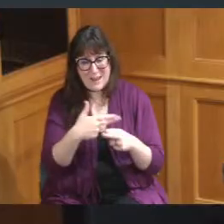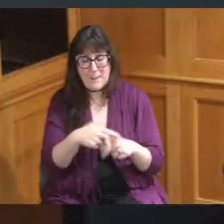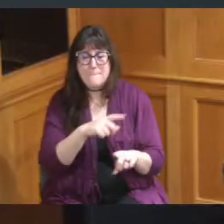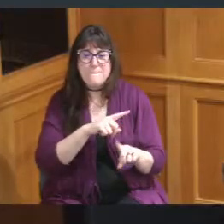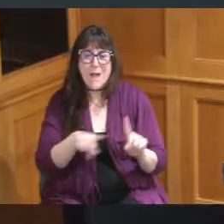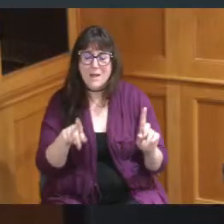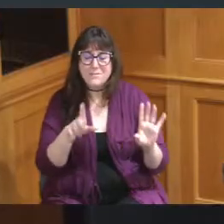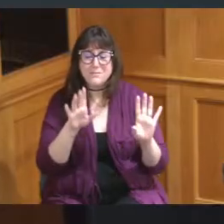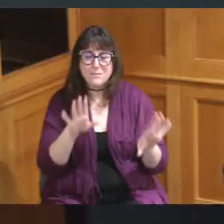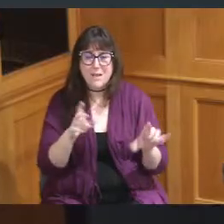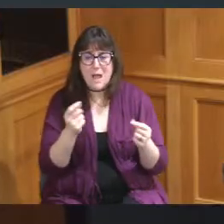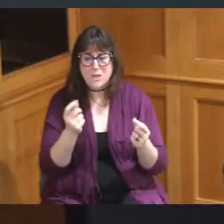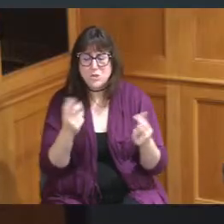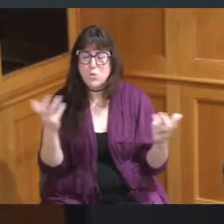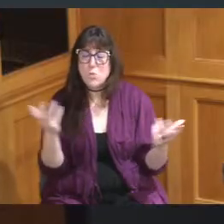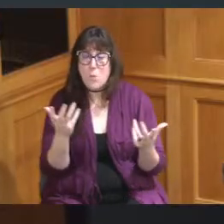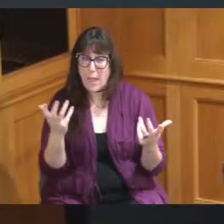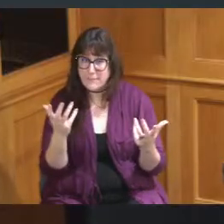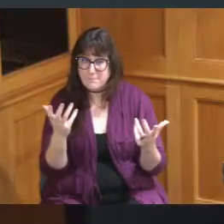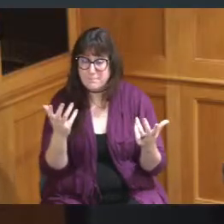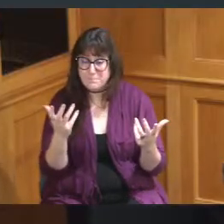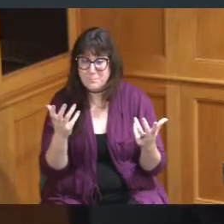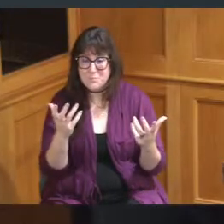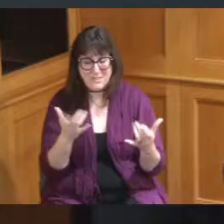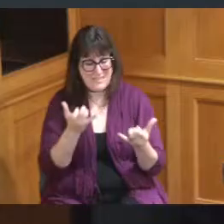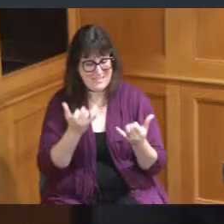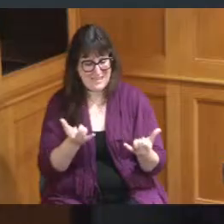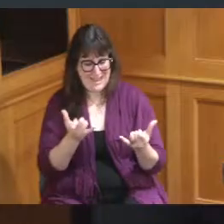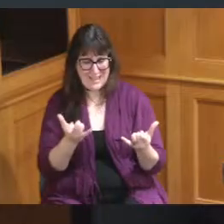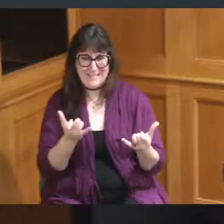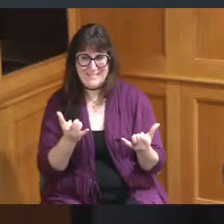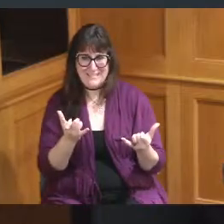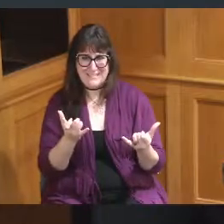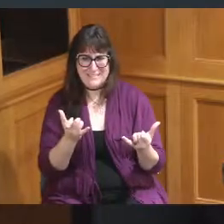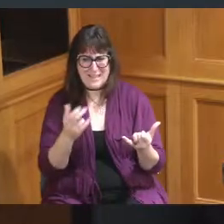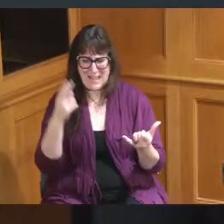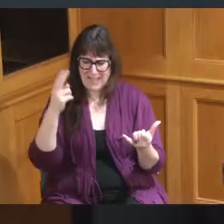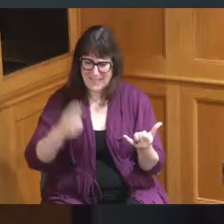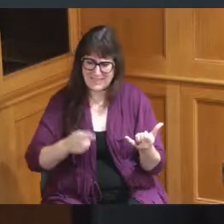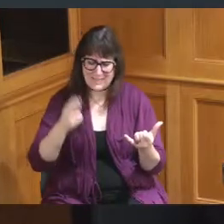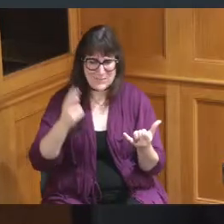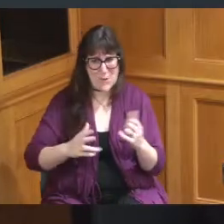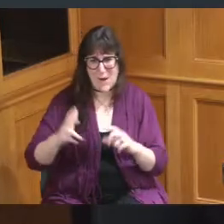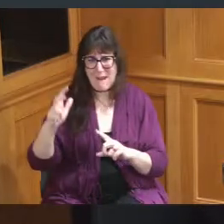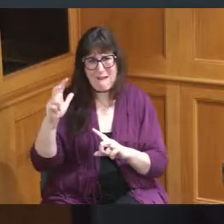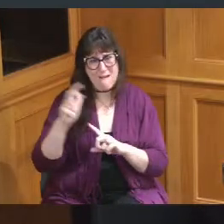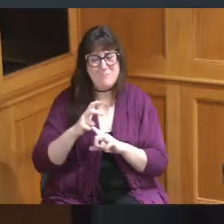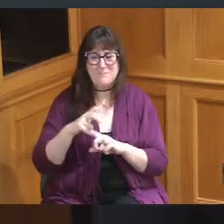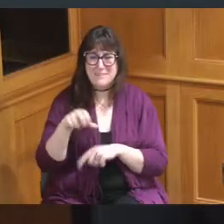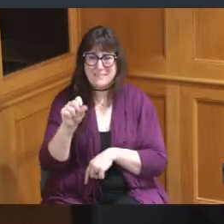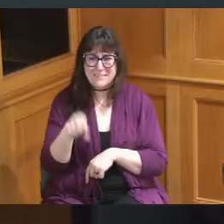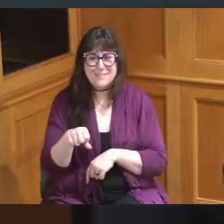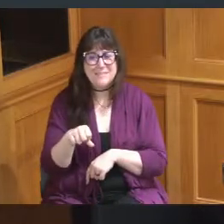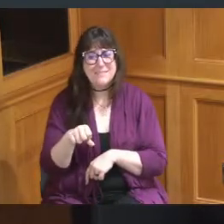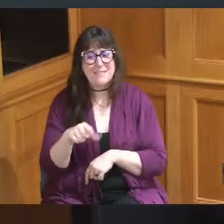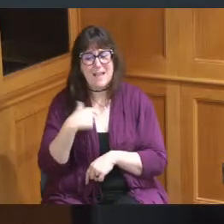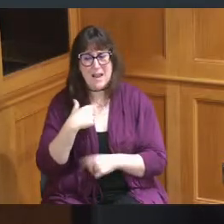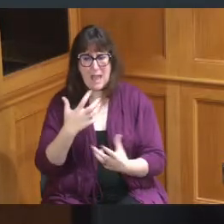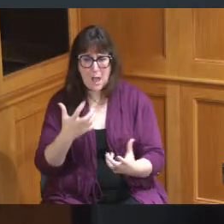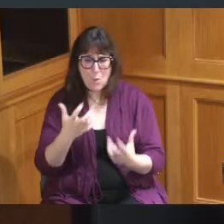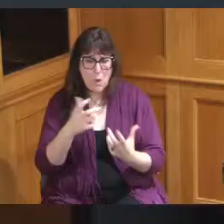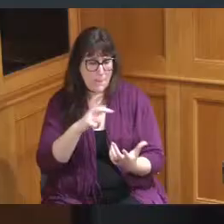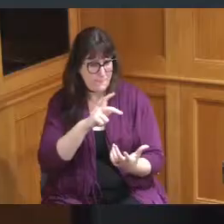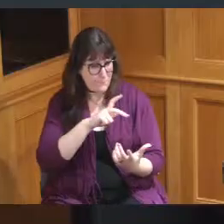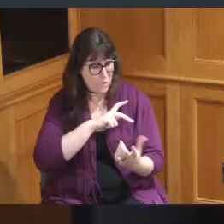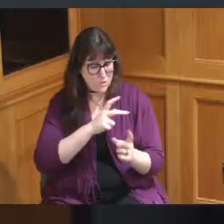like to do is to look at today. It is certainly historical. And I really want to give a historical and a